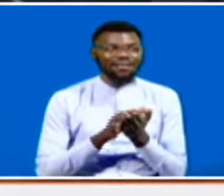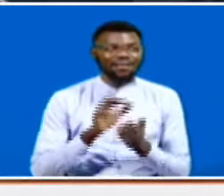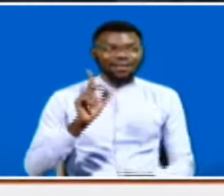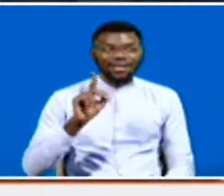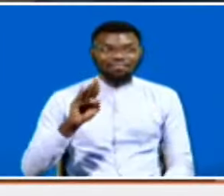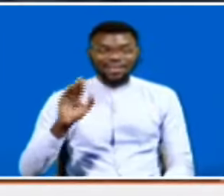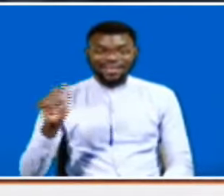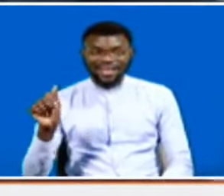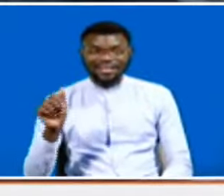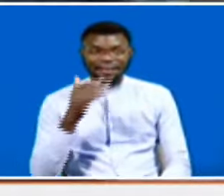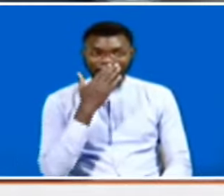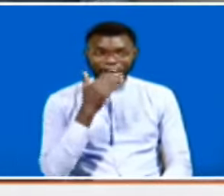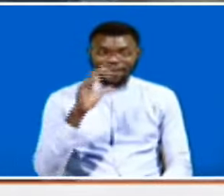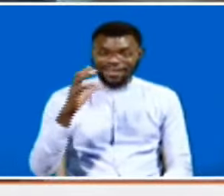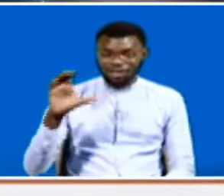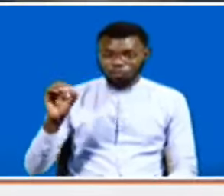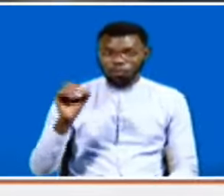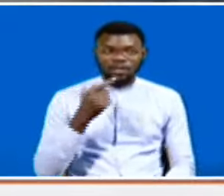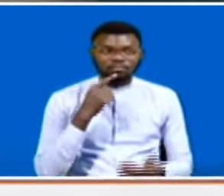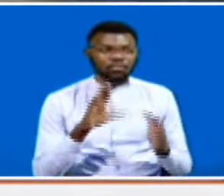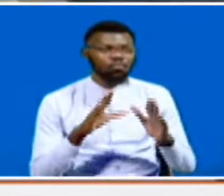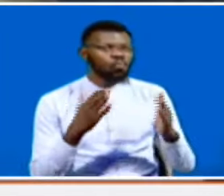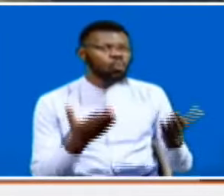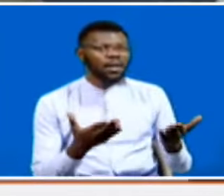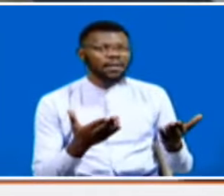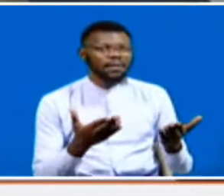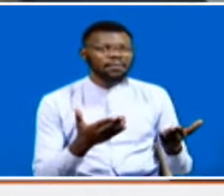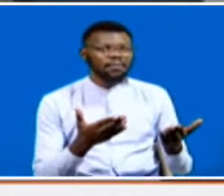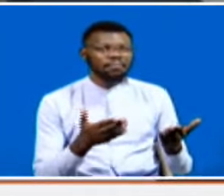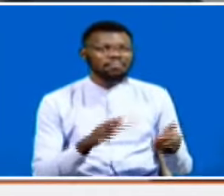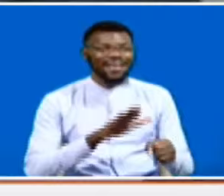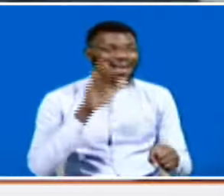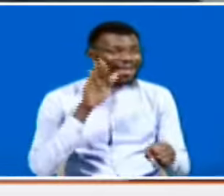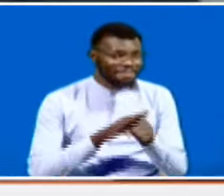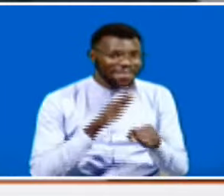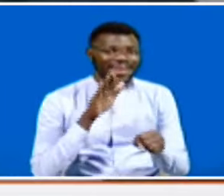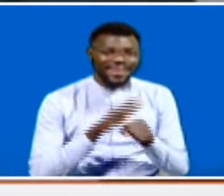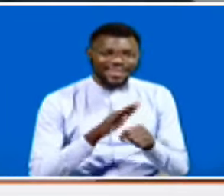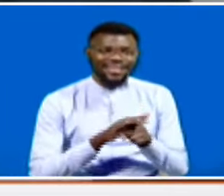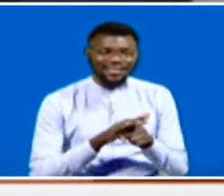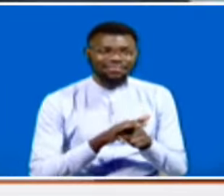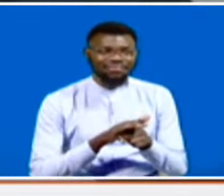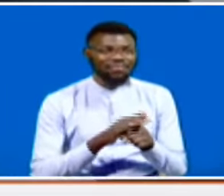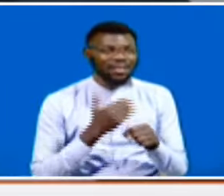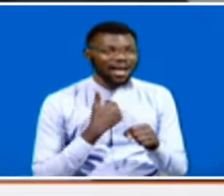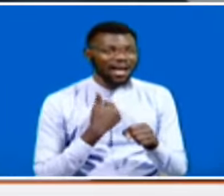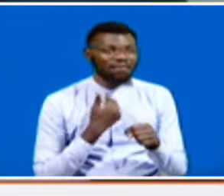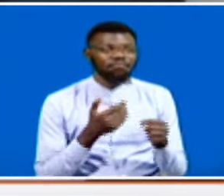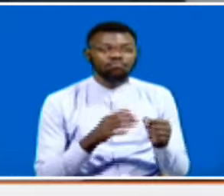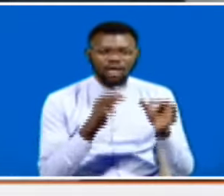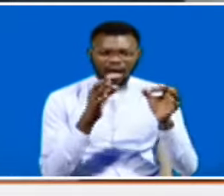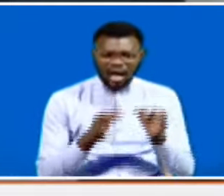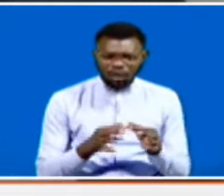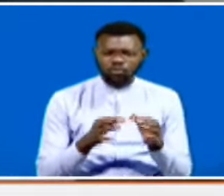Chief Executive Officer Habil Laka, more than half of bank customers maintained more than one bank account in